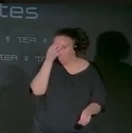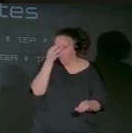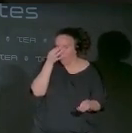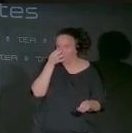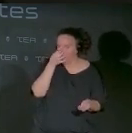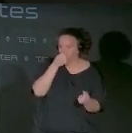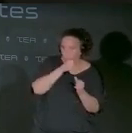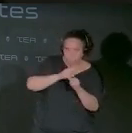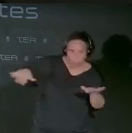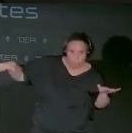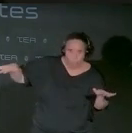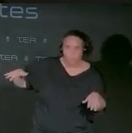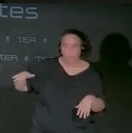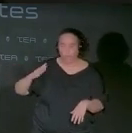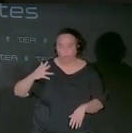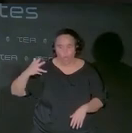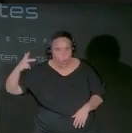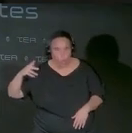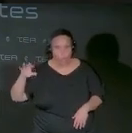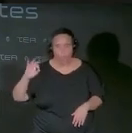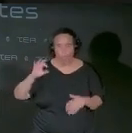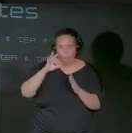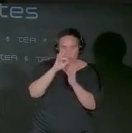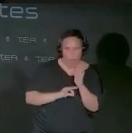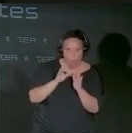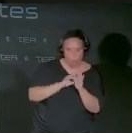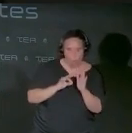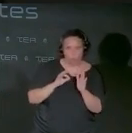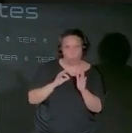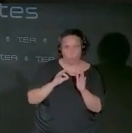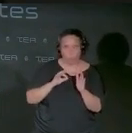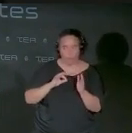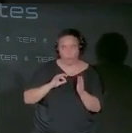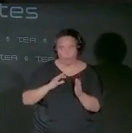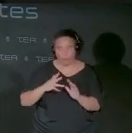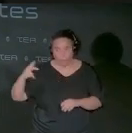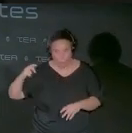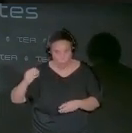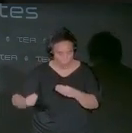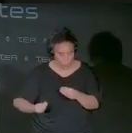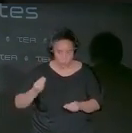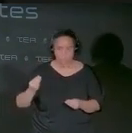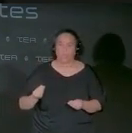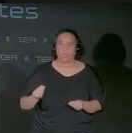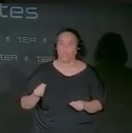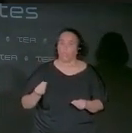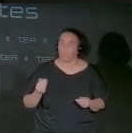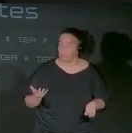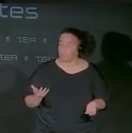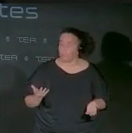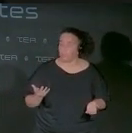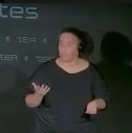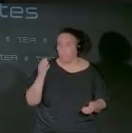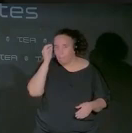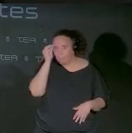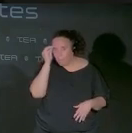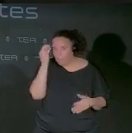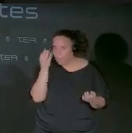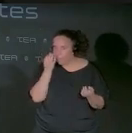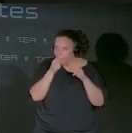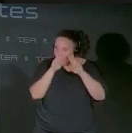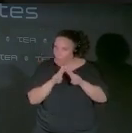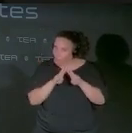think we would have to really closely look and to what extent, to what purpose we want to use generative